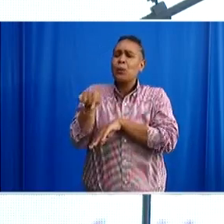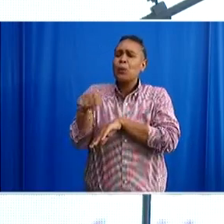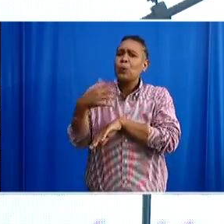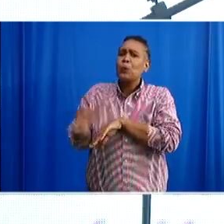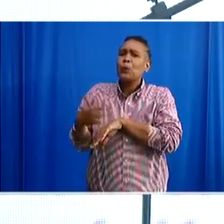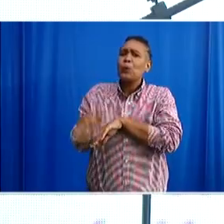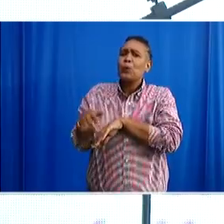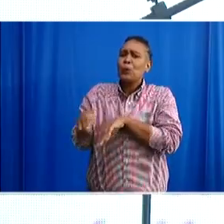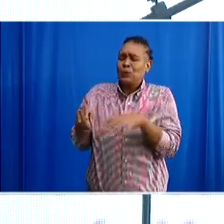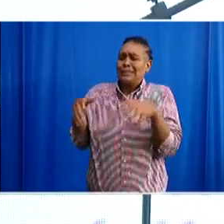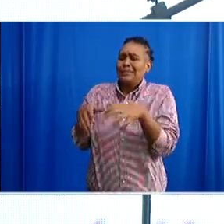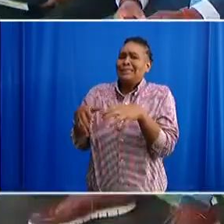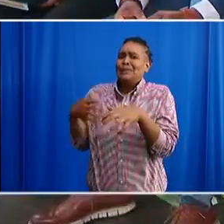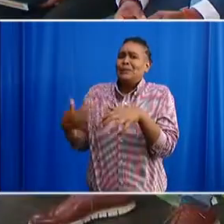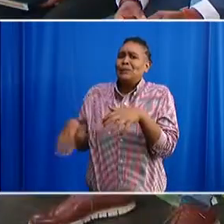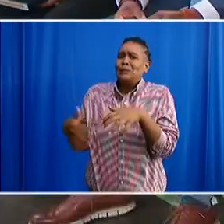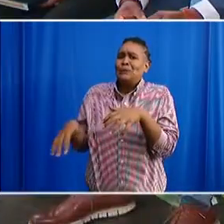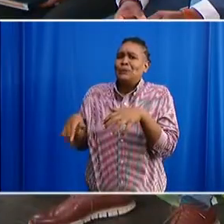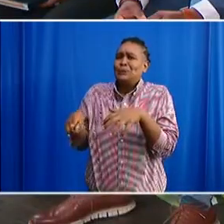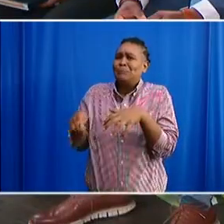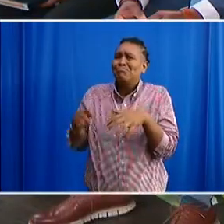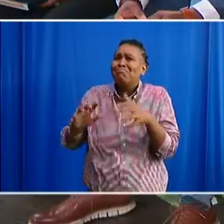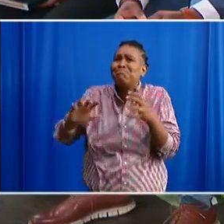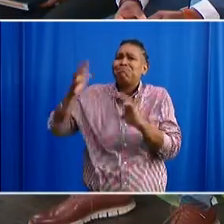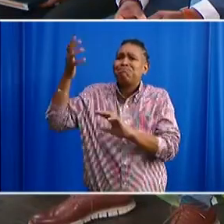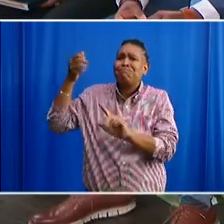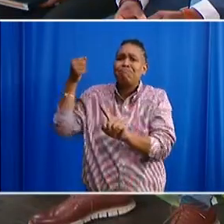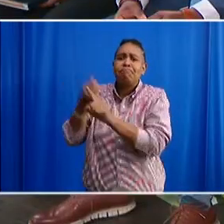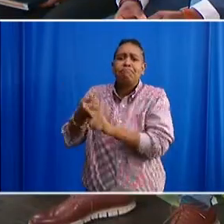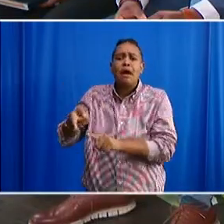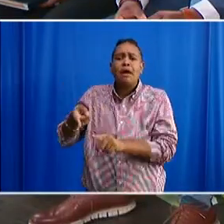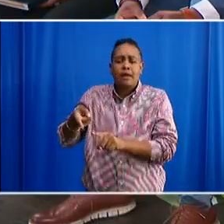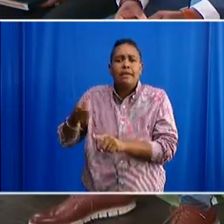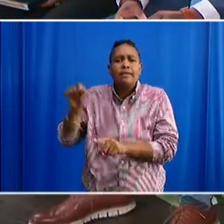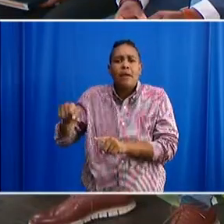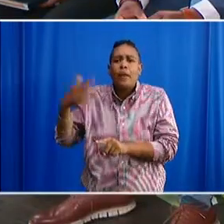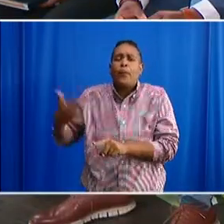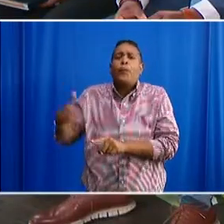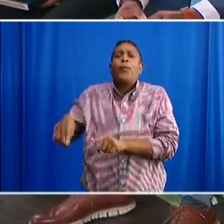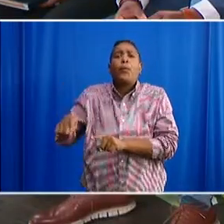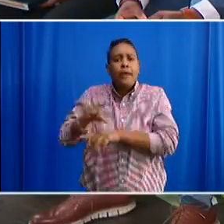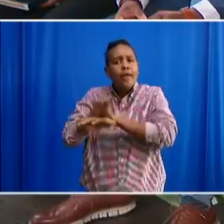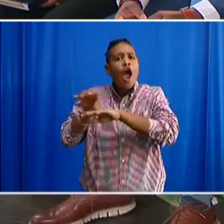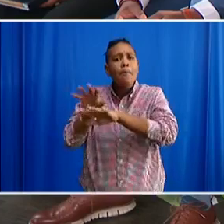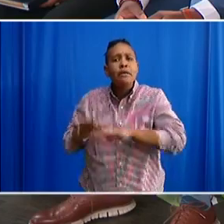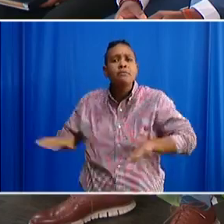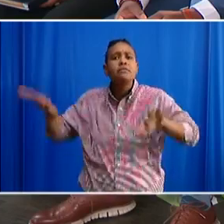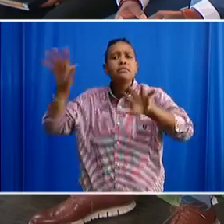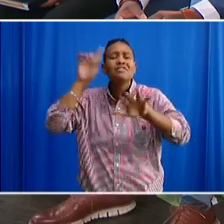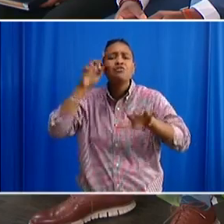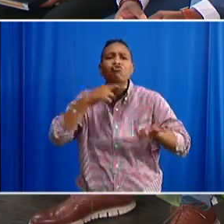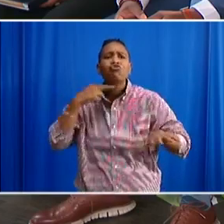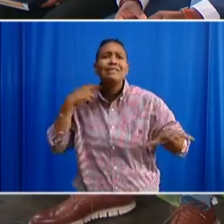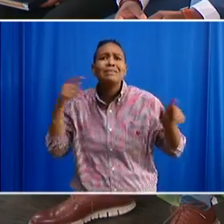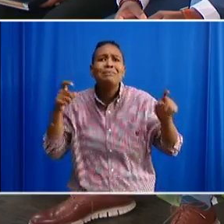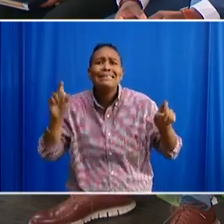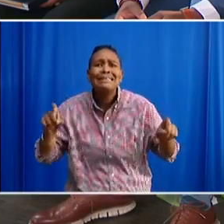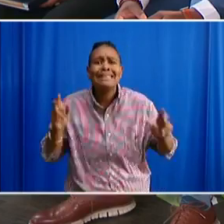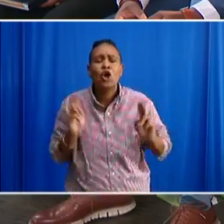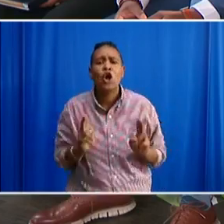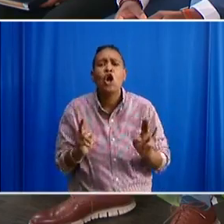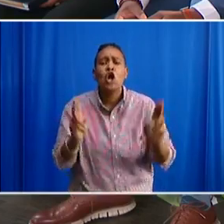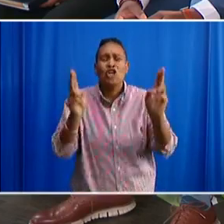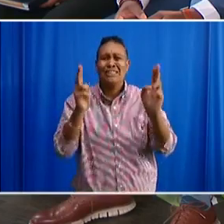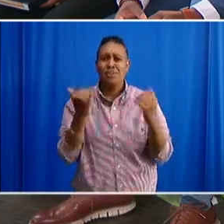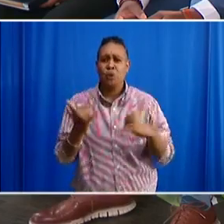as a region for disaster risk management. And so urgent is